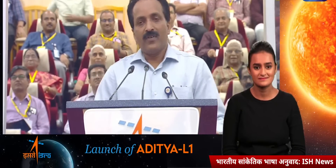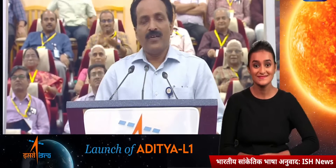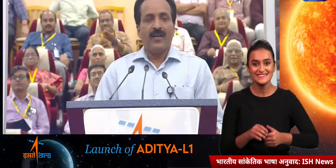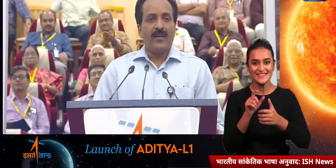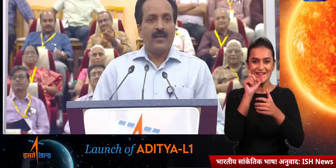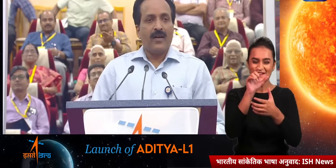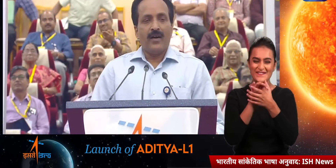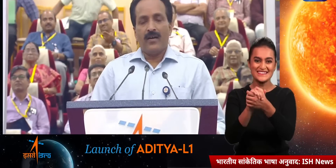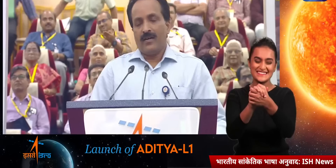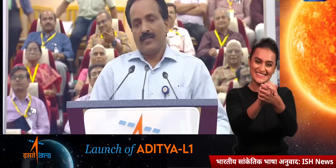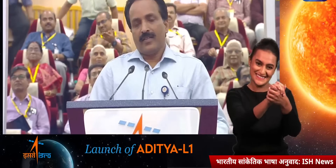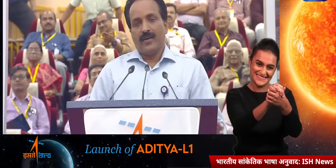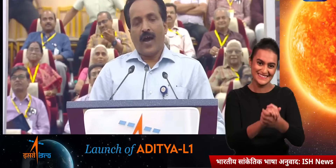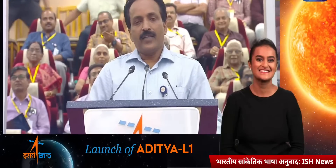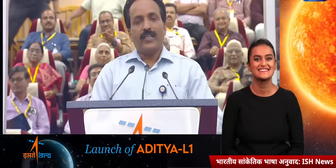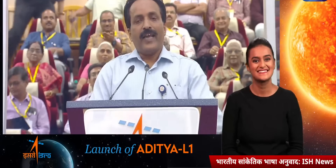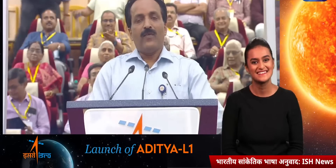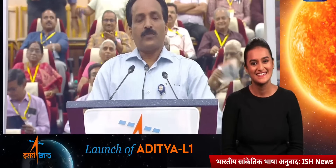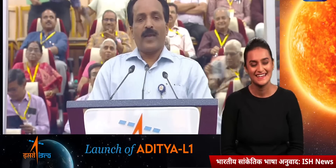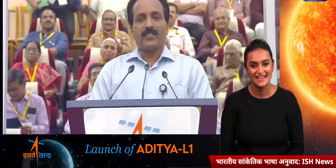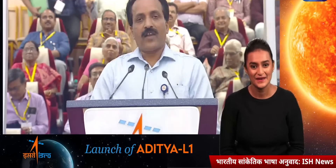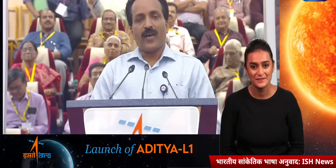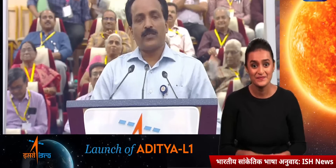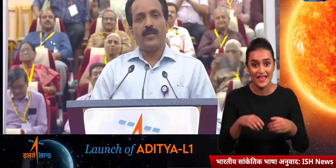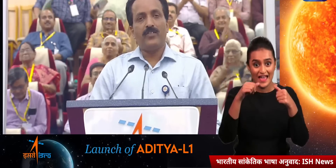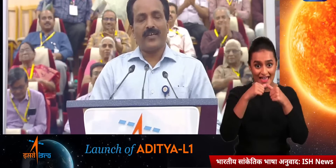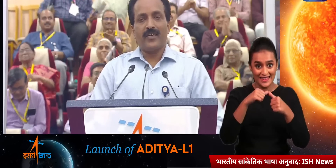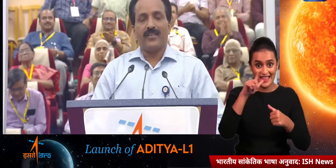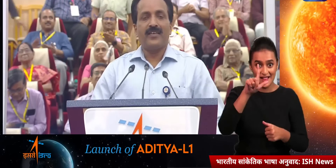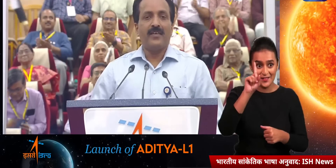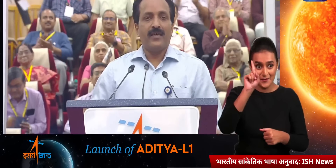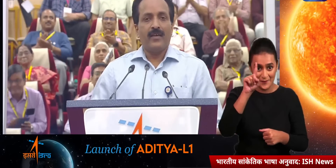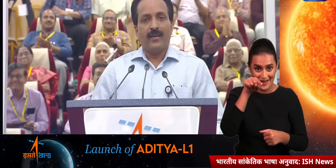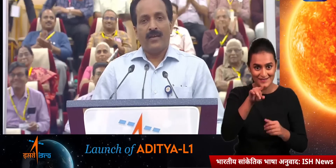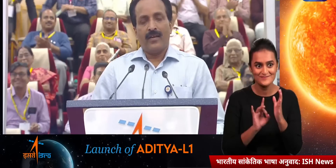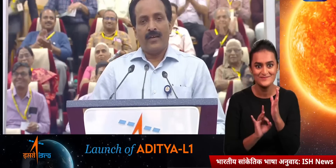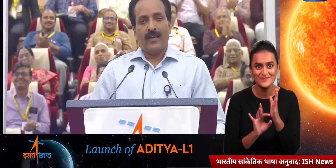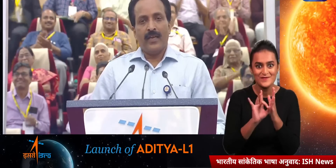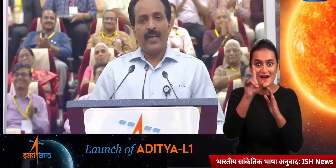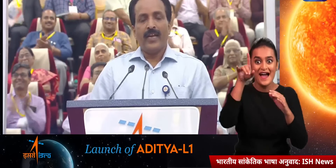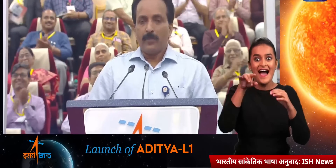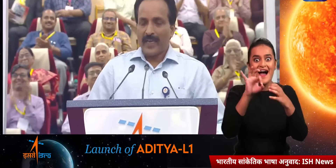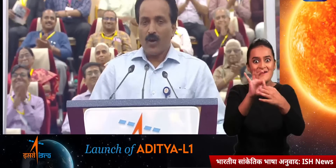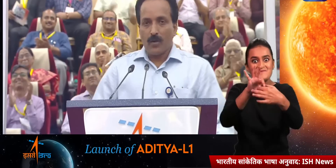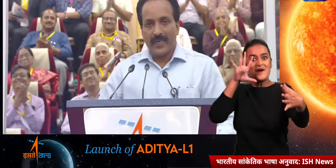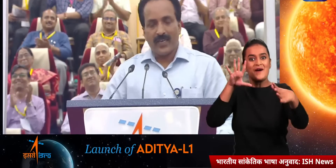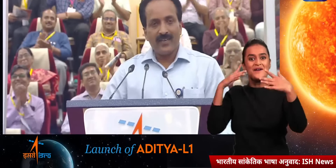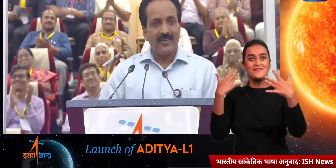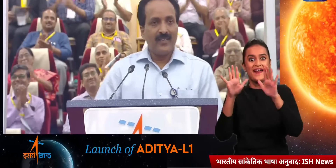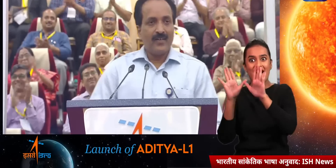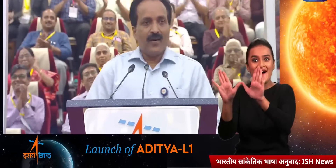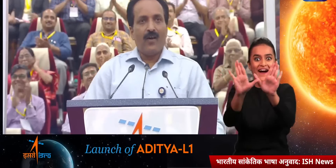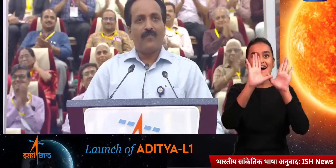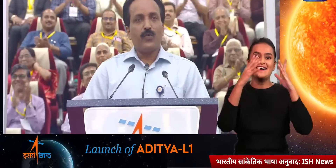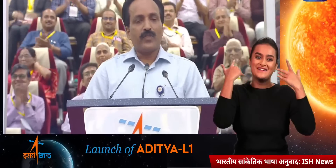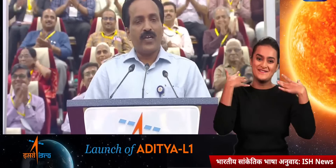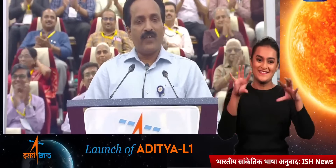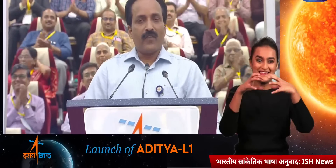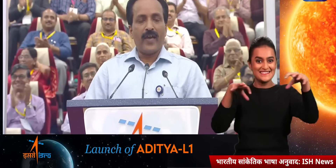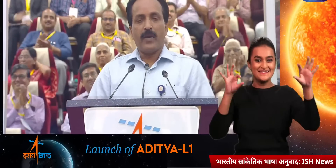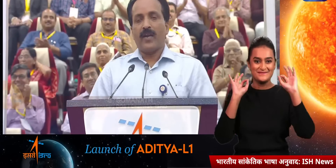Congratulations. The Aditya L1 spacecraft has been injected in an elliptical orbit